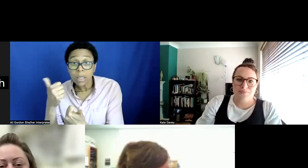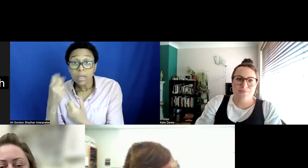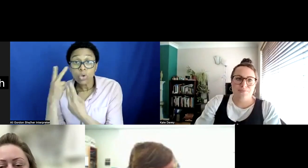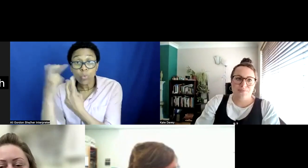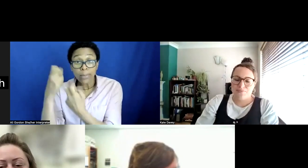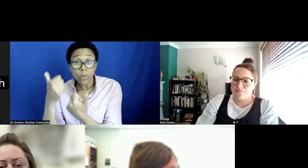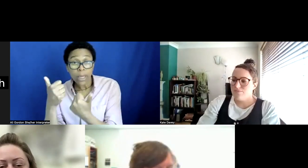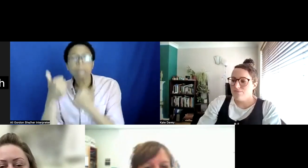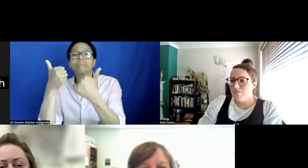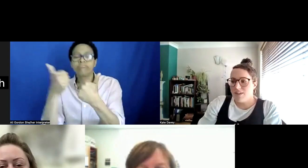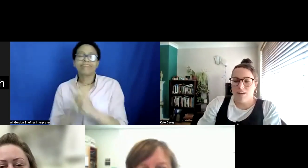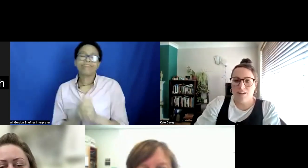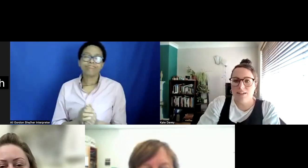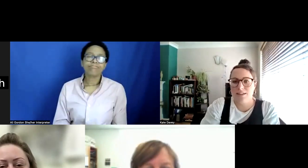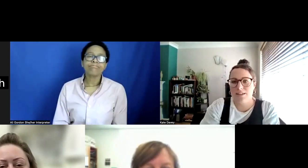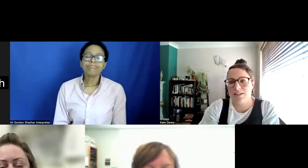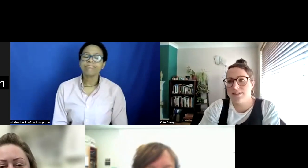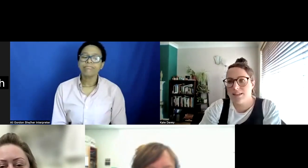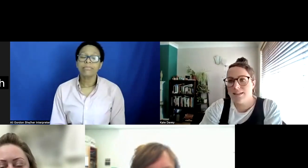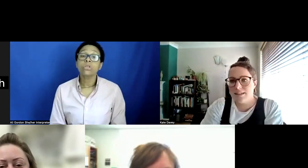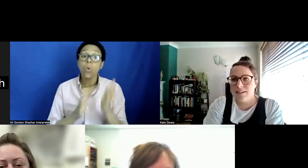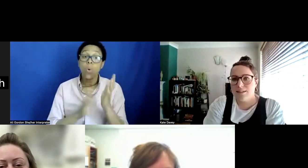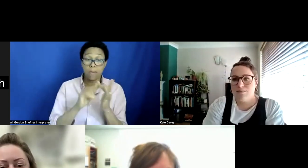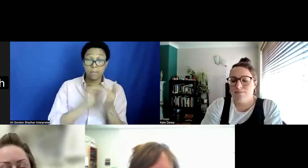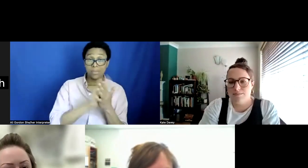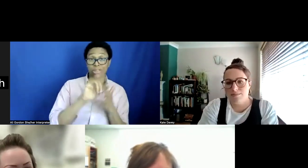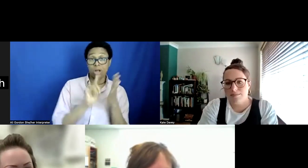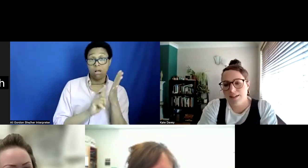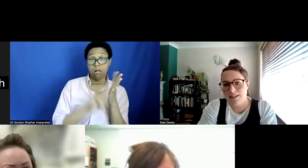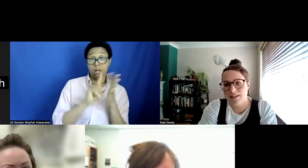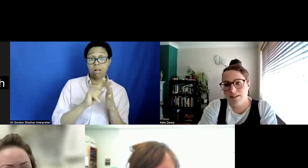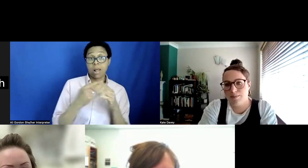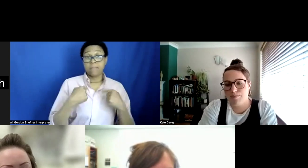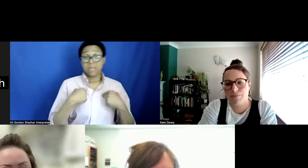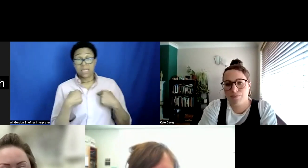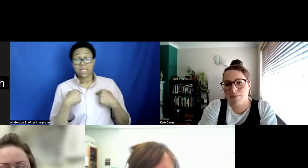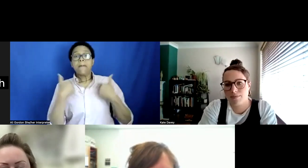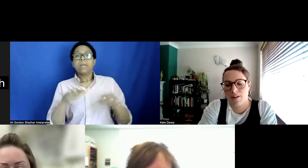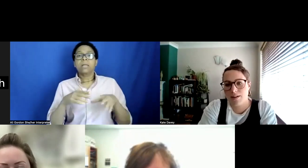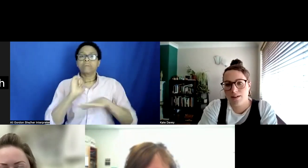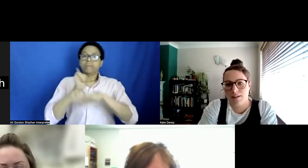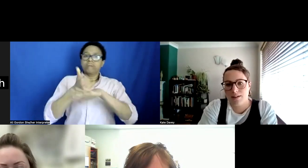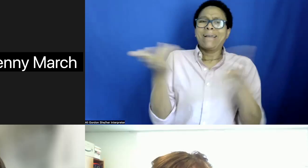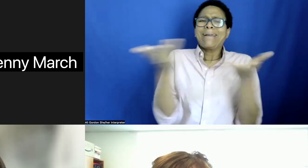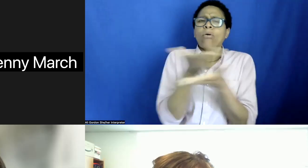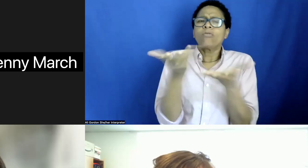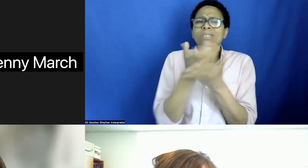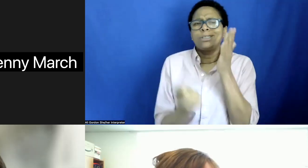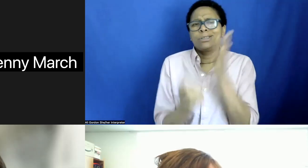great. So Michelle and I, we did an in conversation event following our